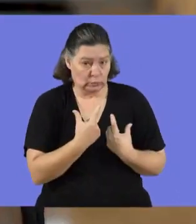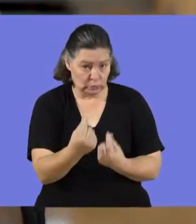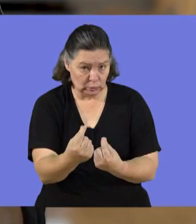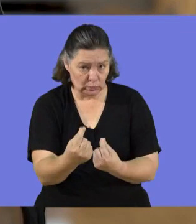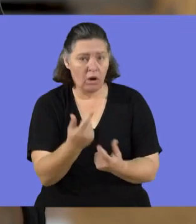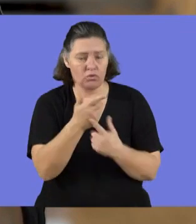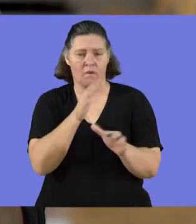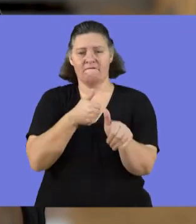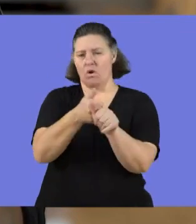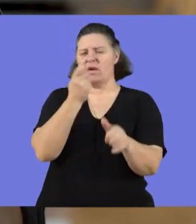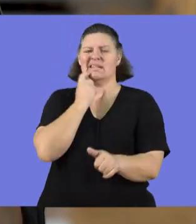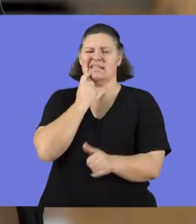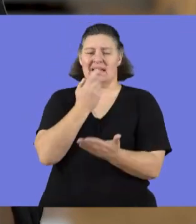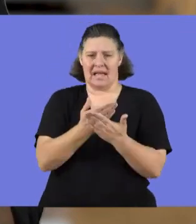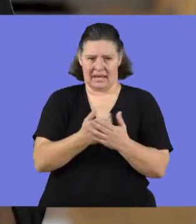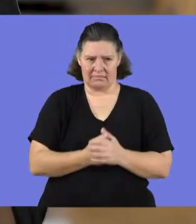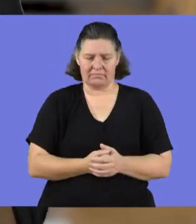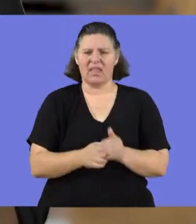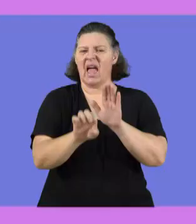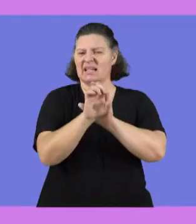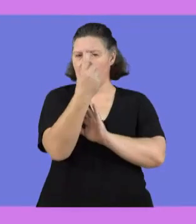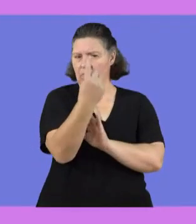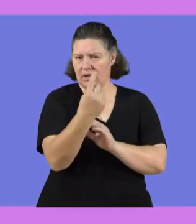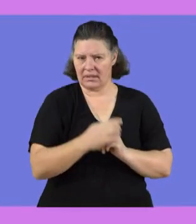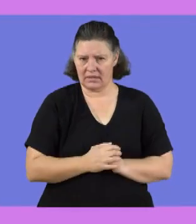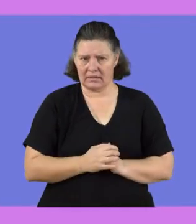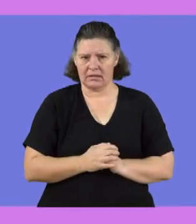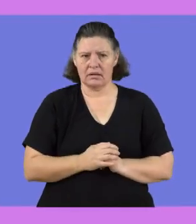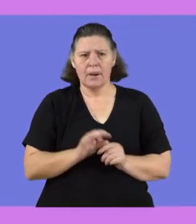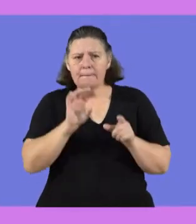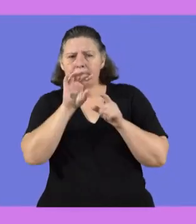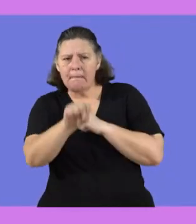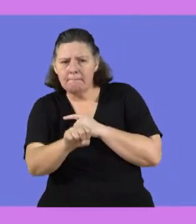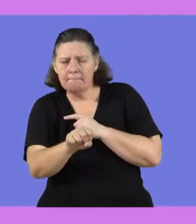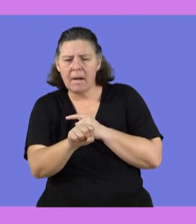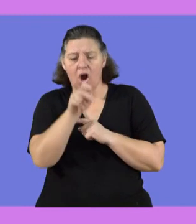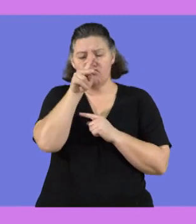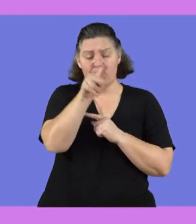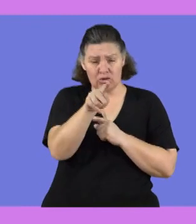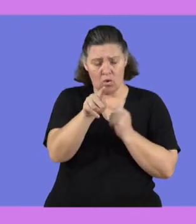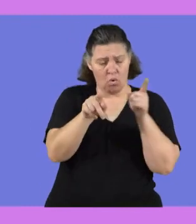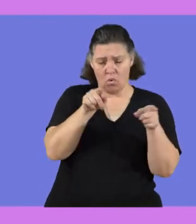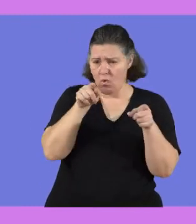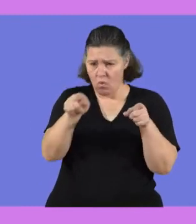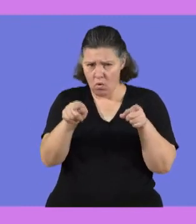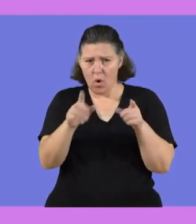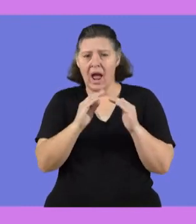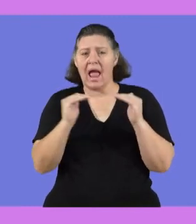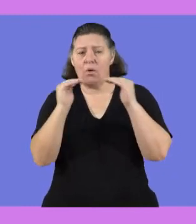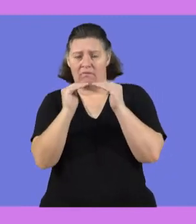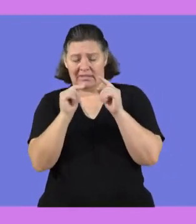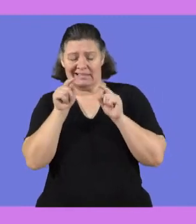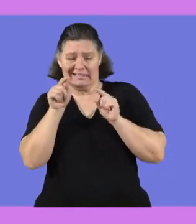apply, you are able to follow. Example number 1. Determine the ratios which